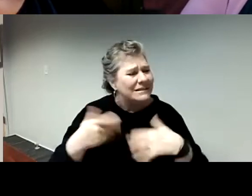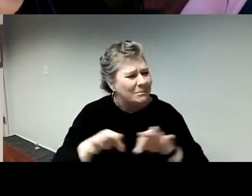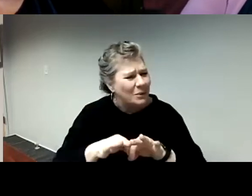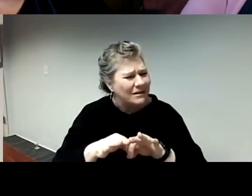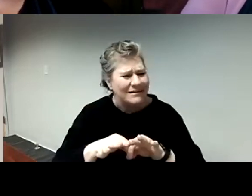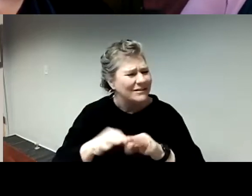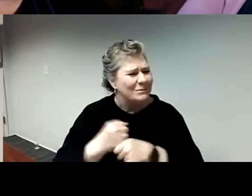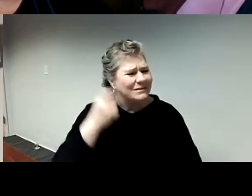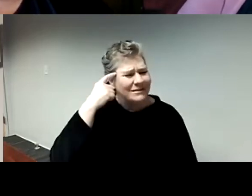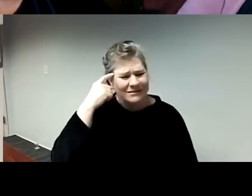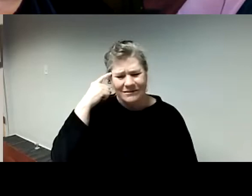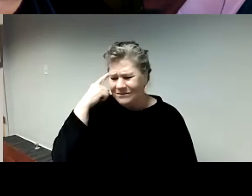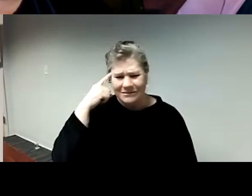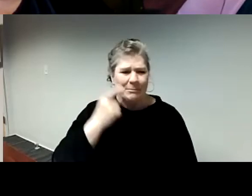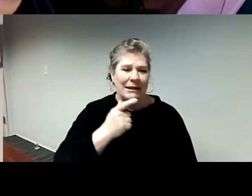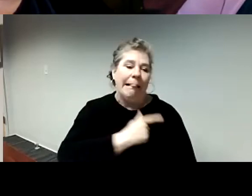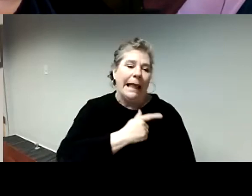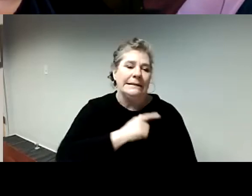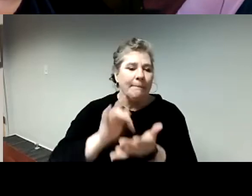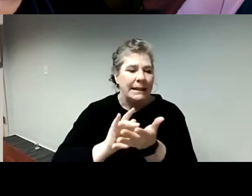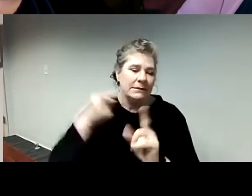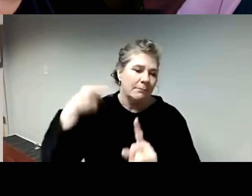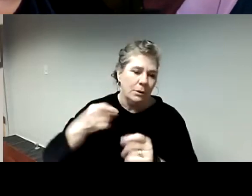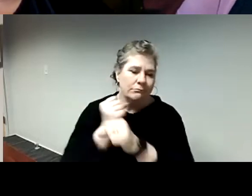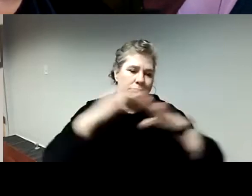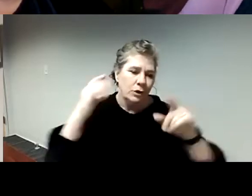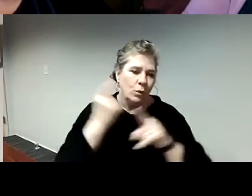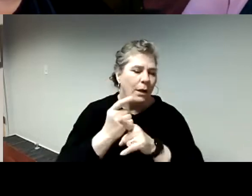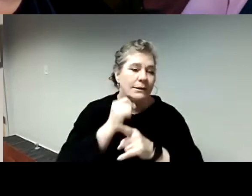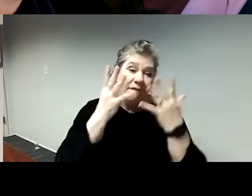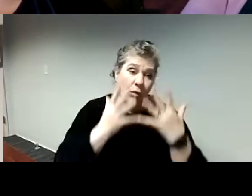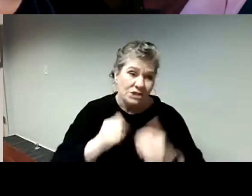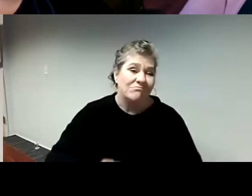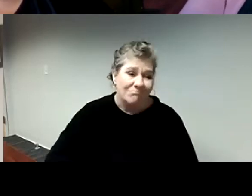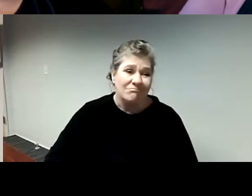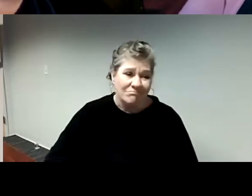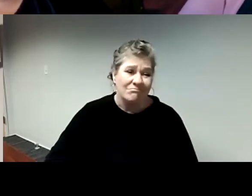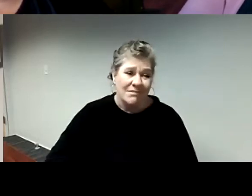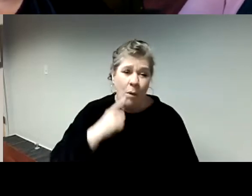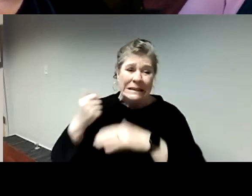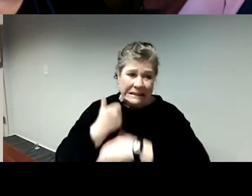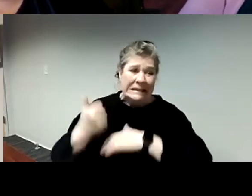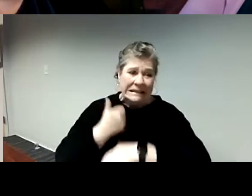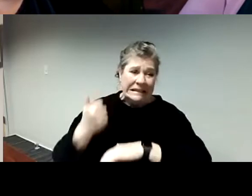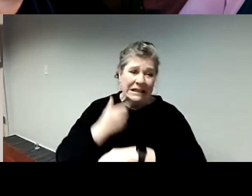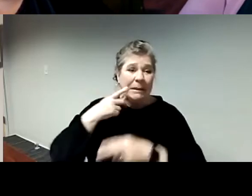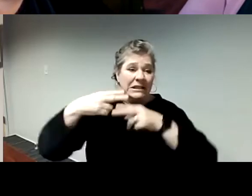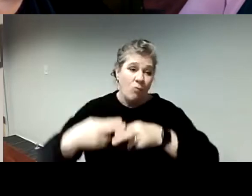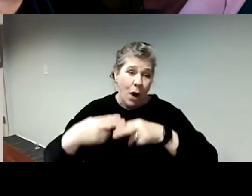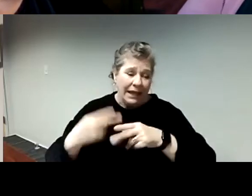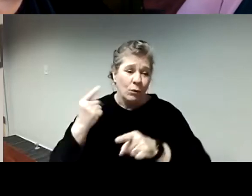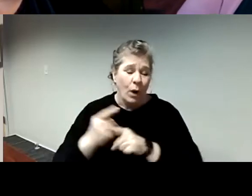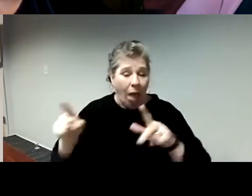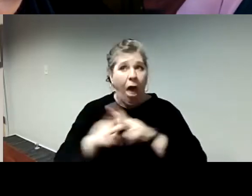it's just lazy medicine. I feel like it's, yeah, just really unfortunate that weight gets blamed for everything that comes up.